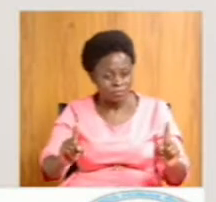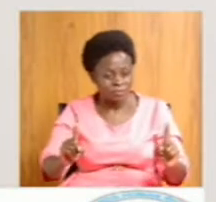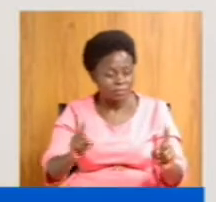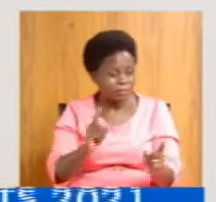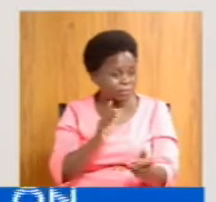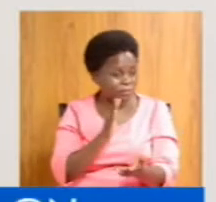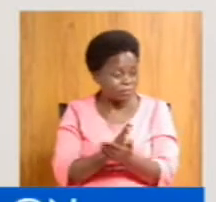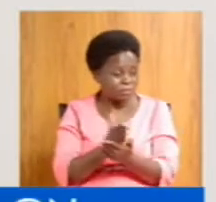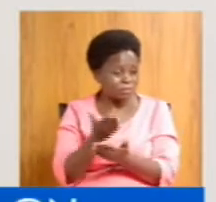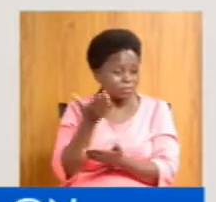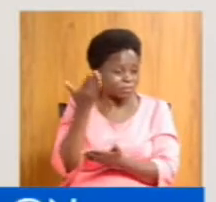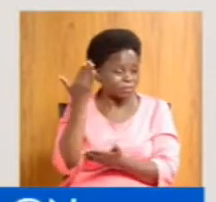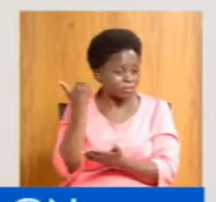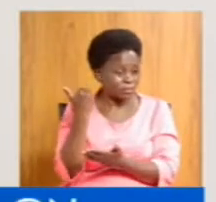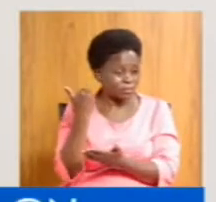actually previously